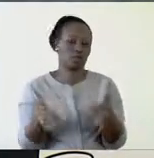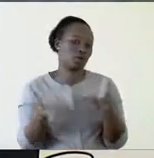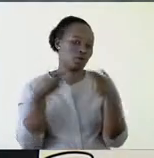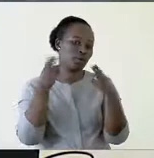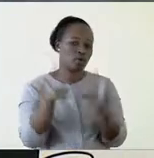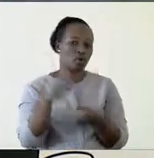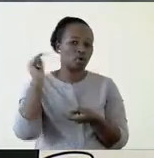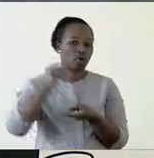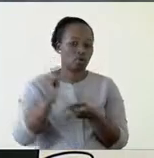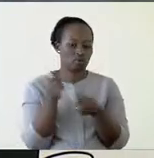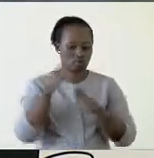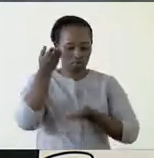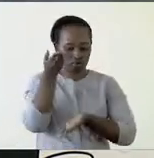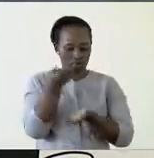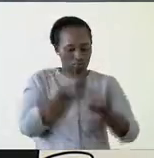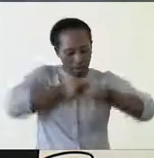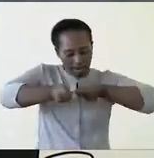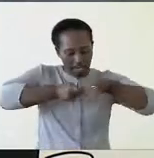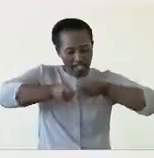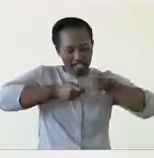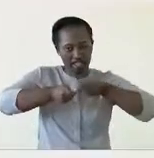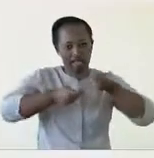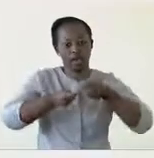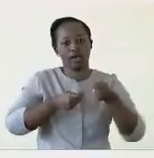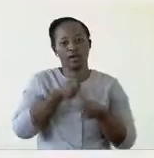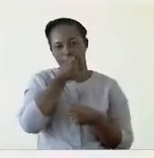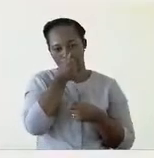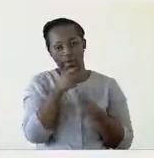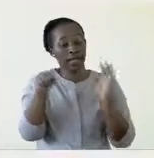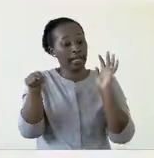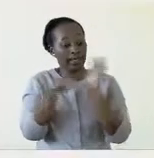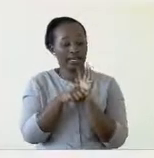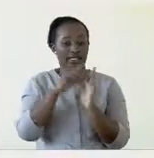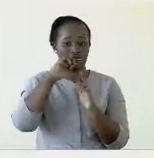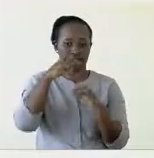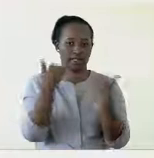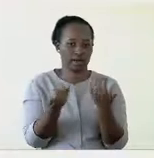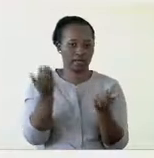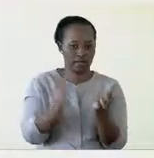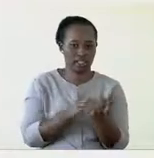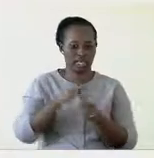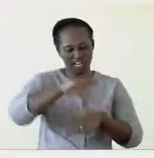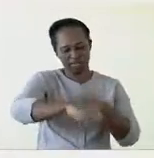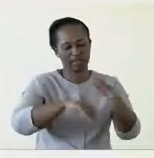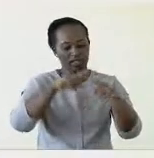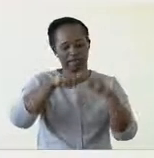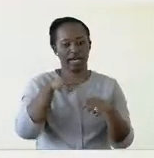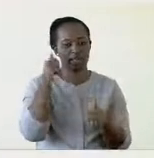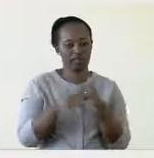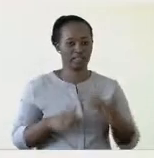glucose level. So it is, let us repeat, negative feedback is a process by which